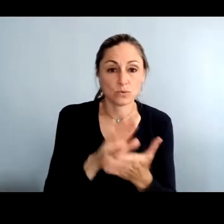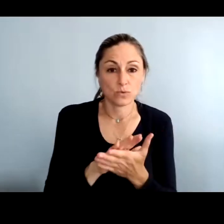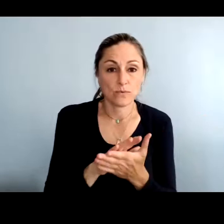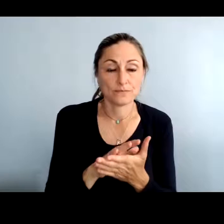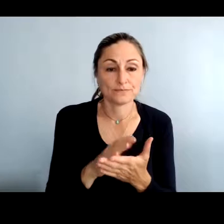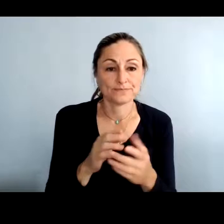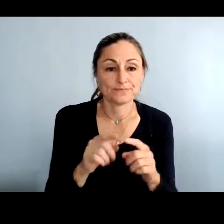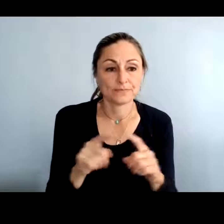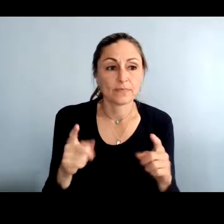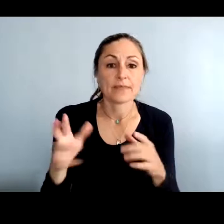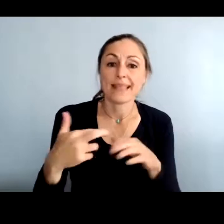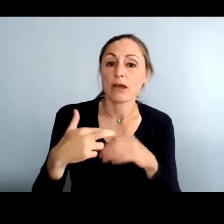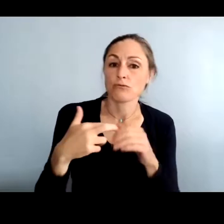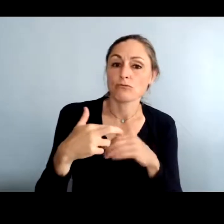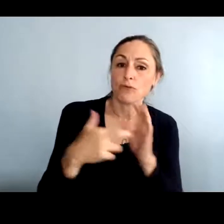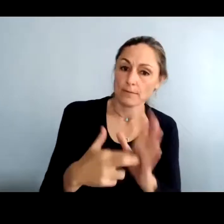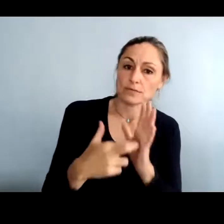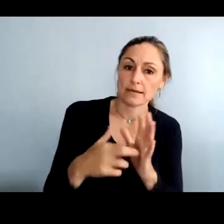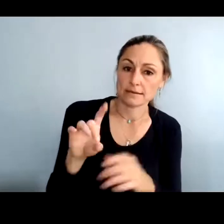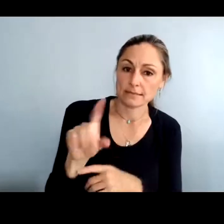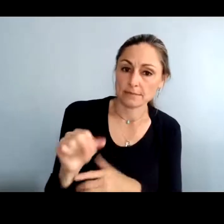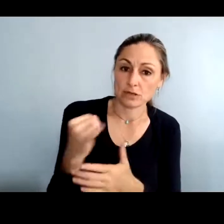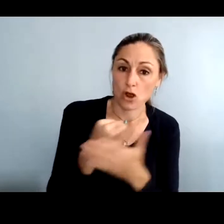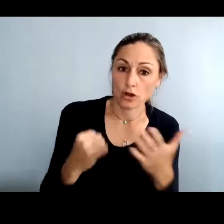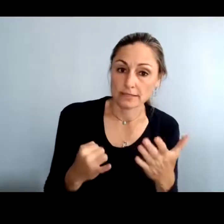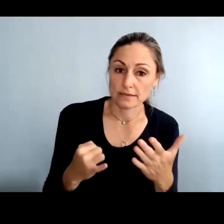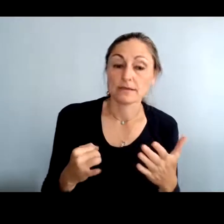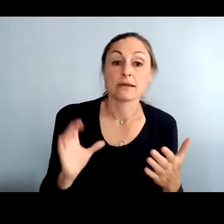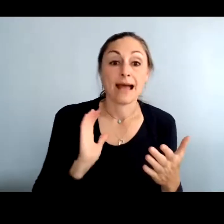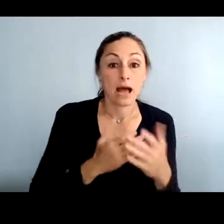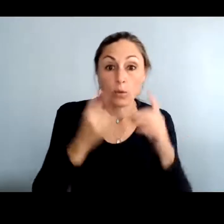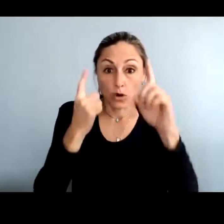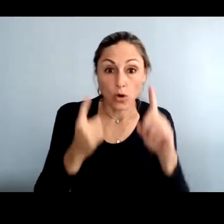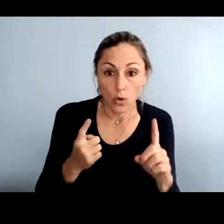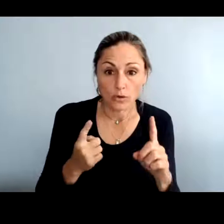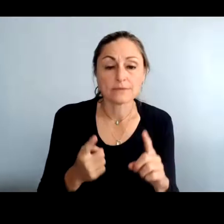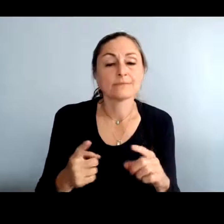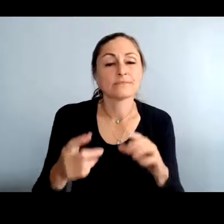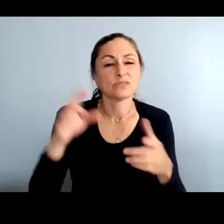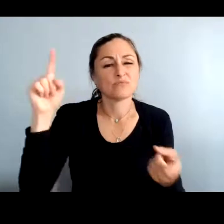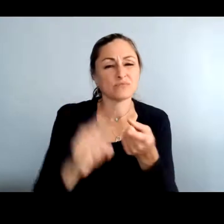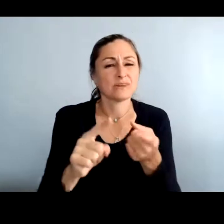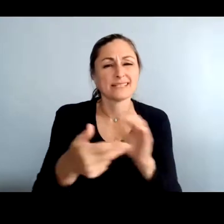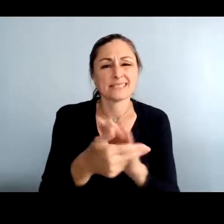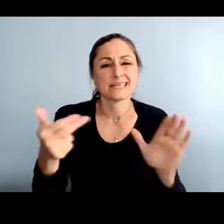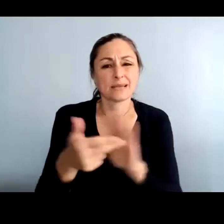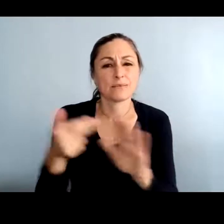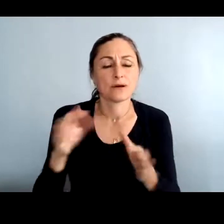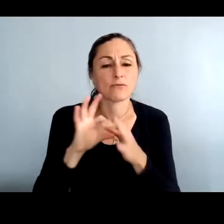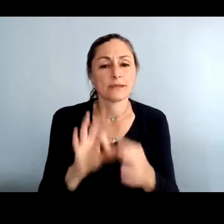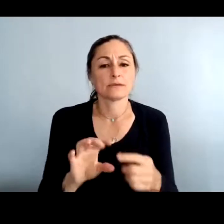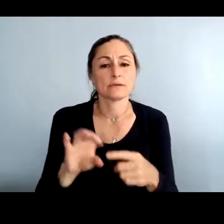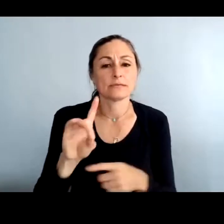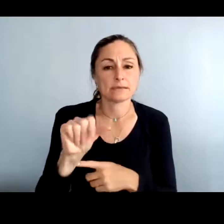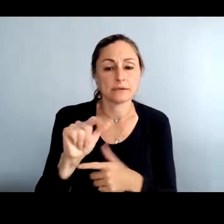that represented disability art. Our goals were to reduce stigma around disability,